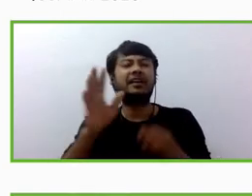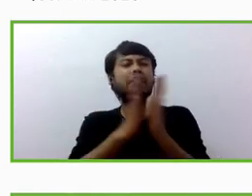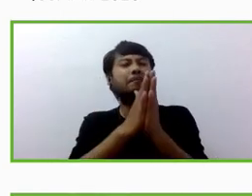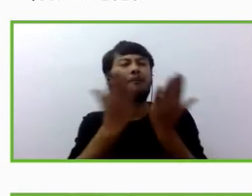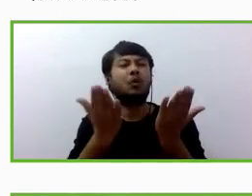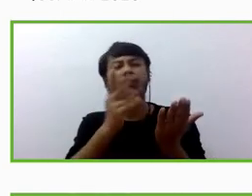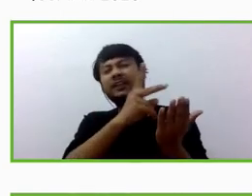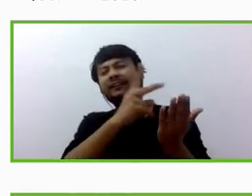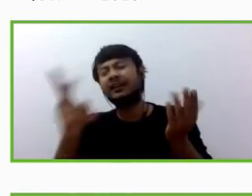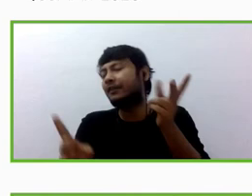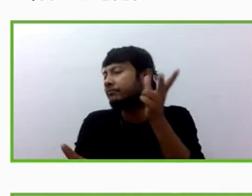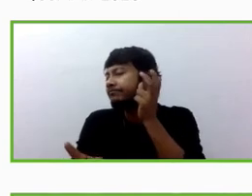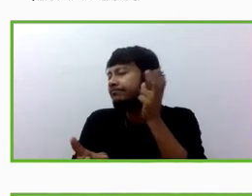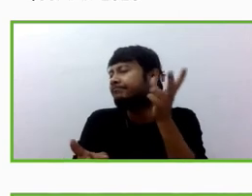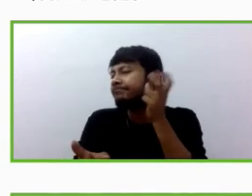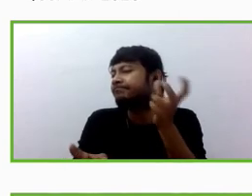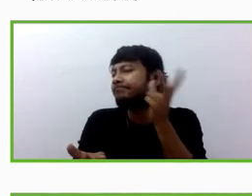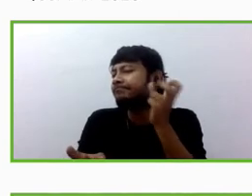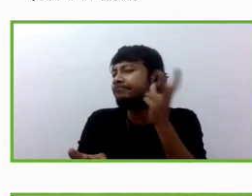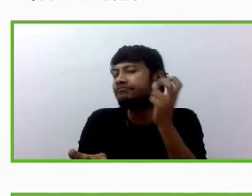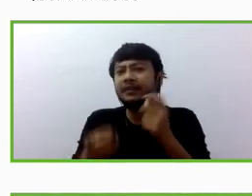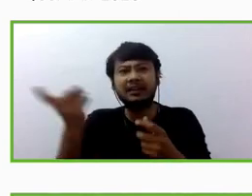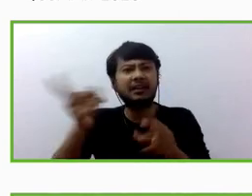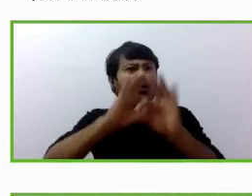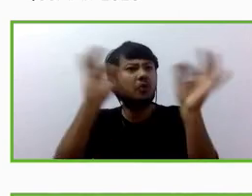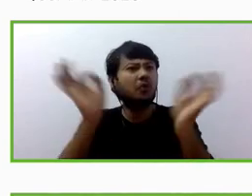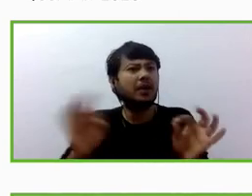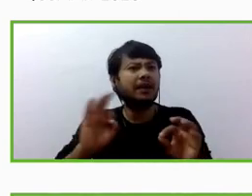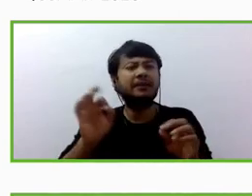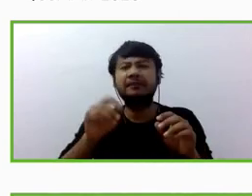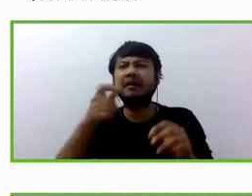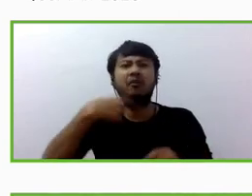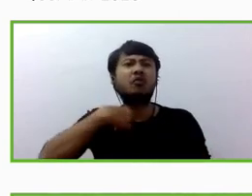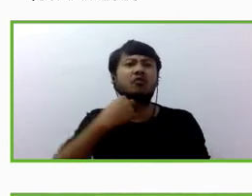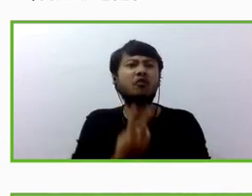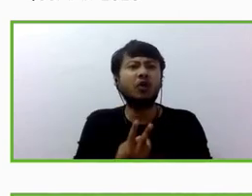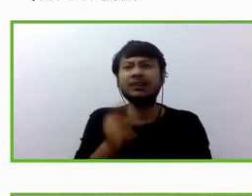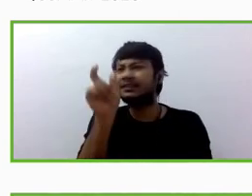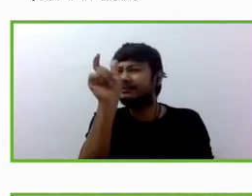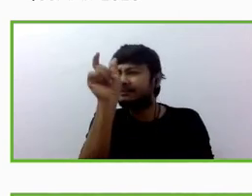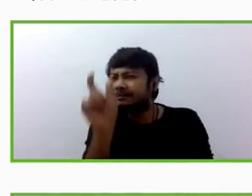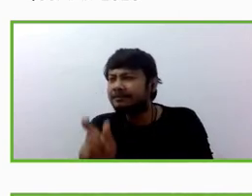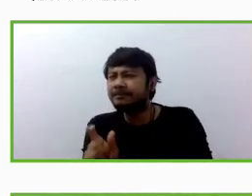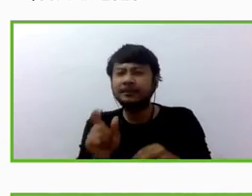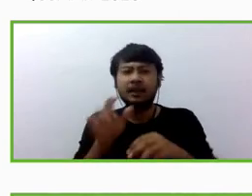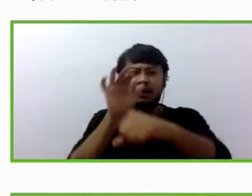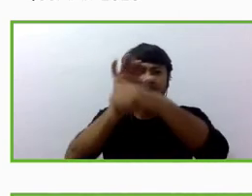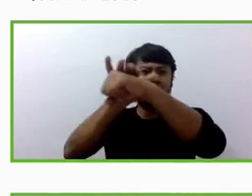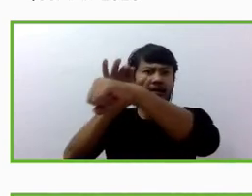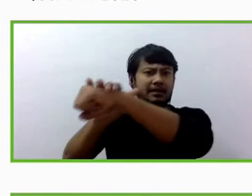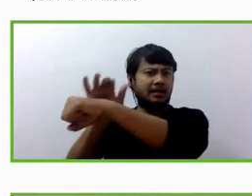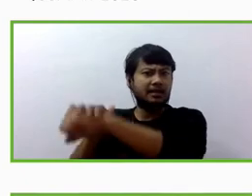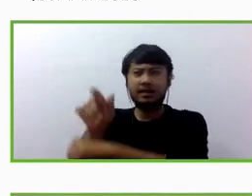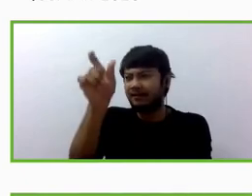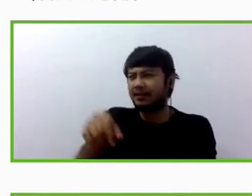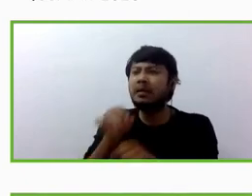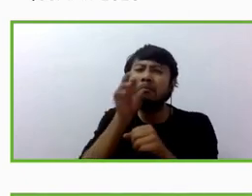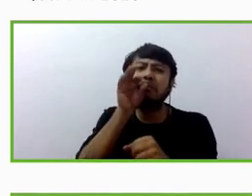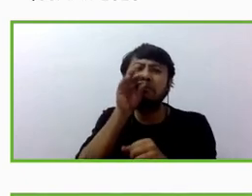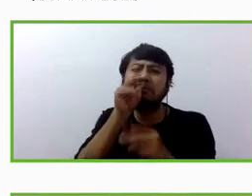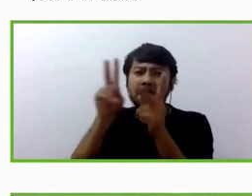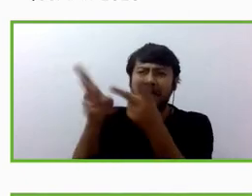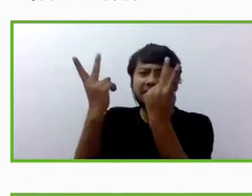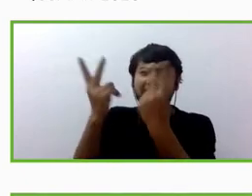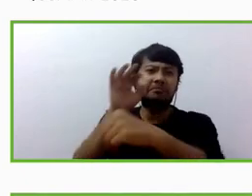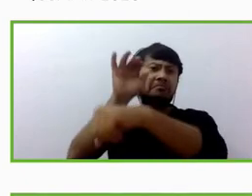at recognizing accents and recognizing when people mispronounce words. She also went after an FM transmitter.